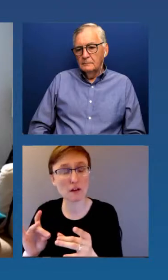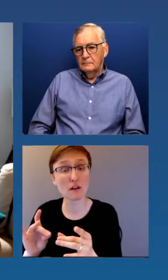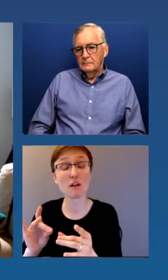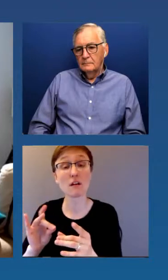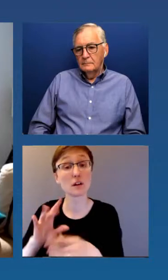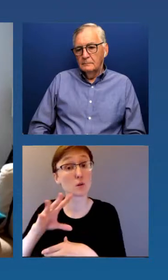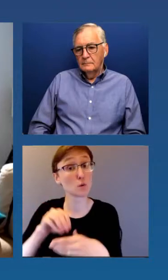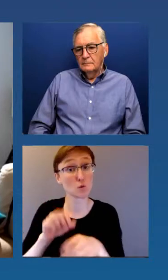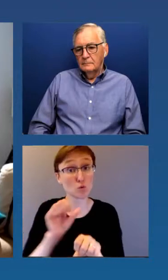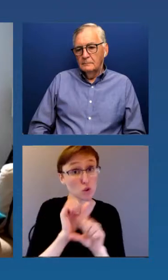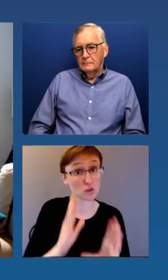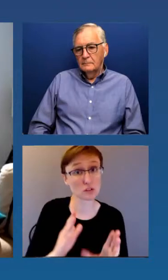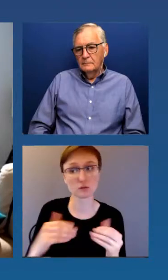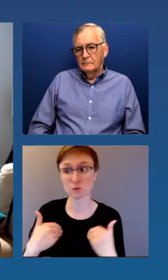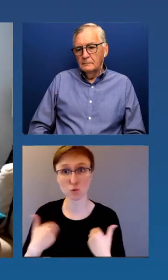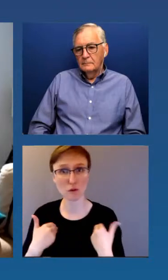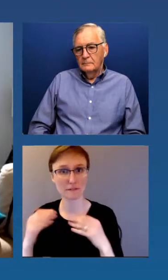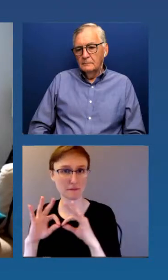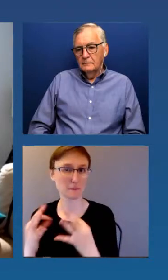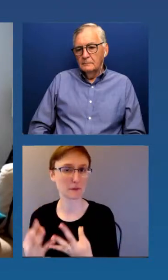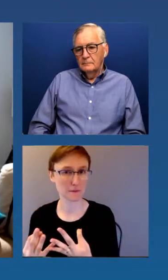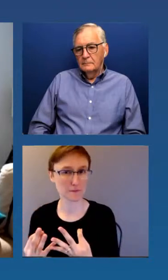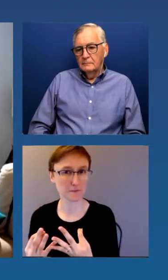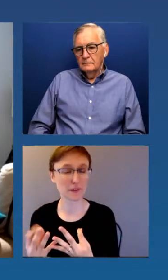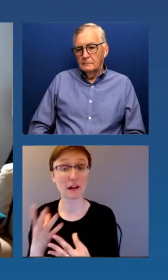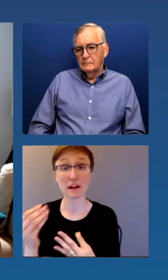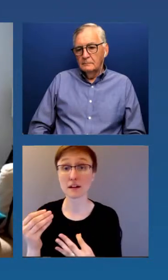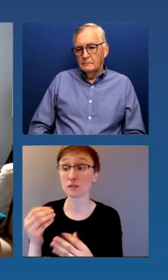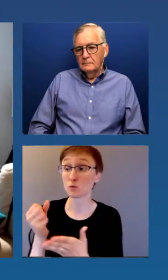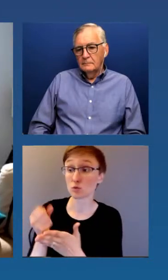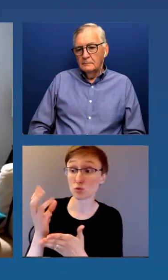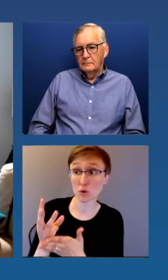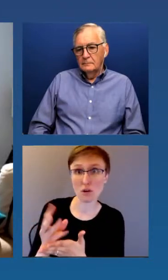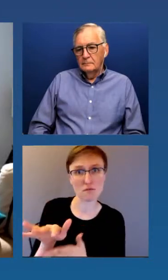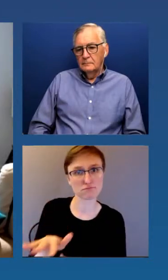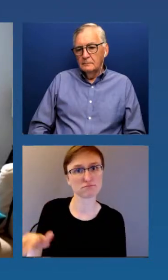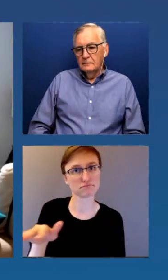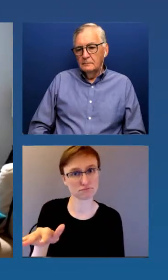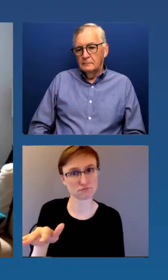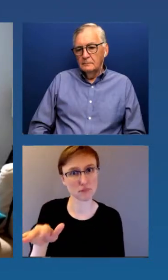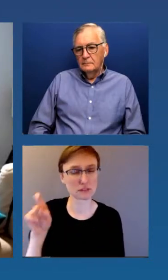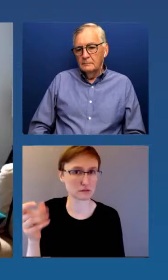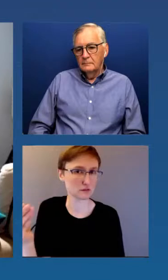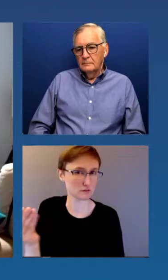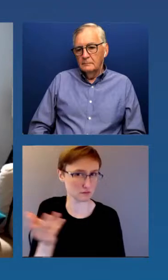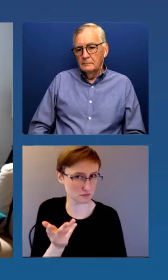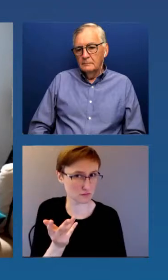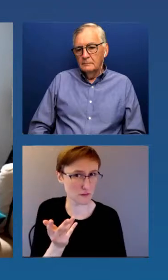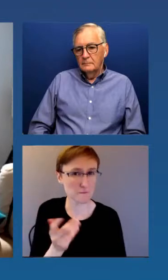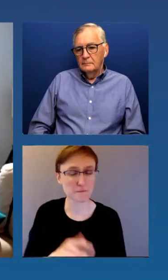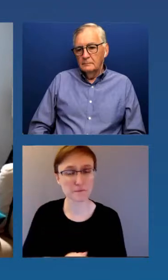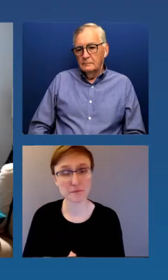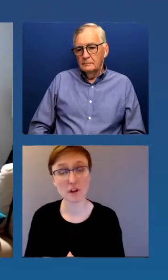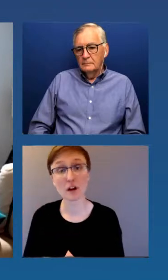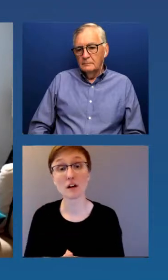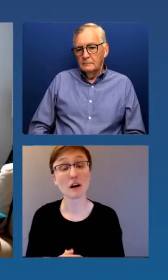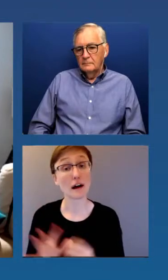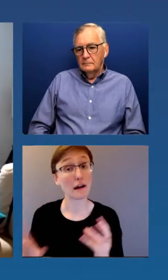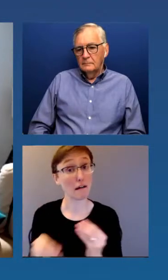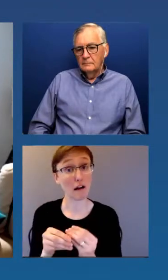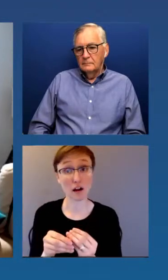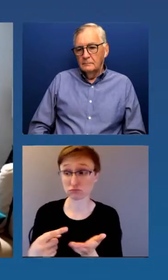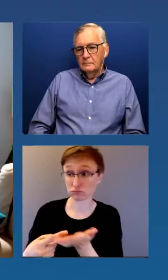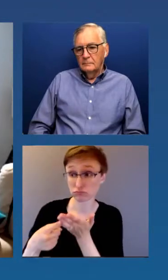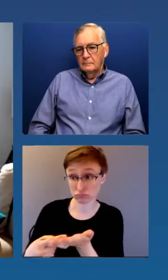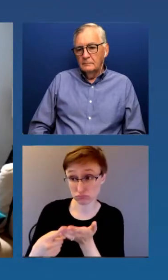from civic leaders in these communities. These consultations will help us identify new effective approaches to get